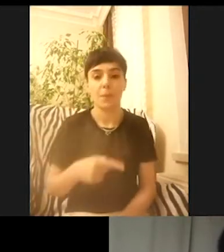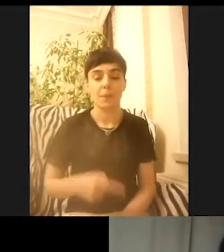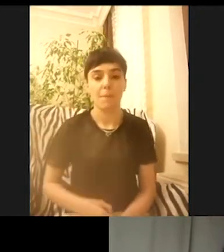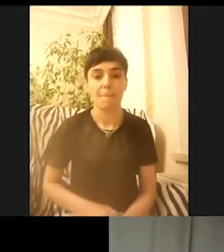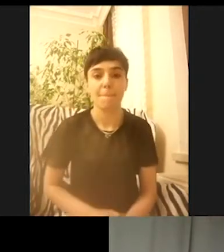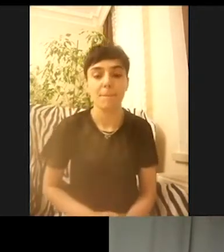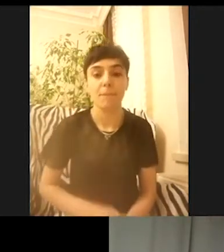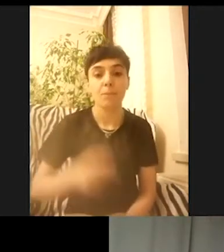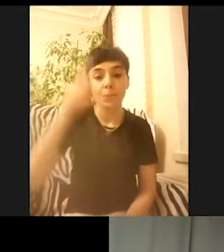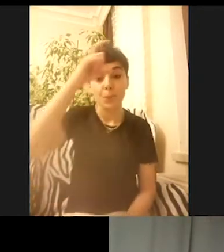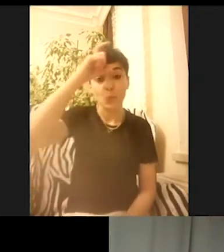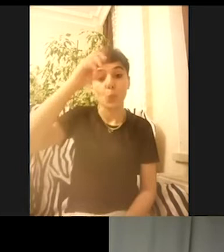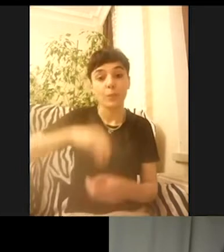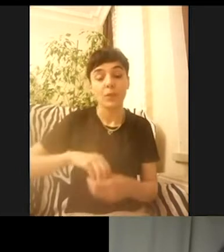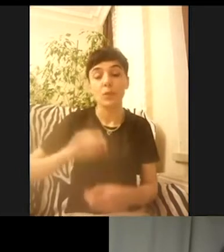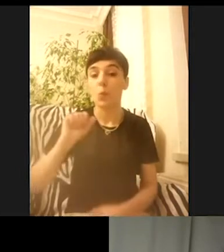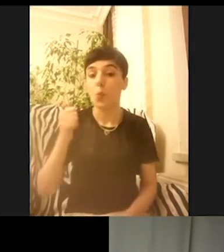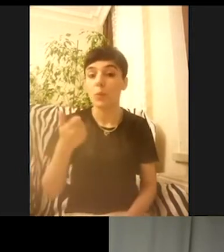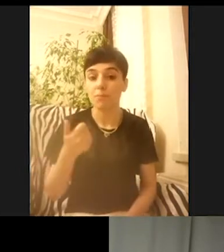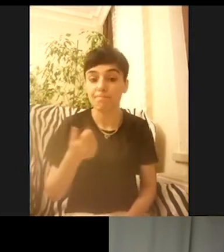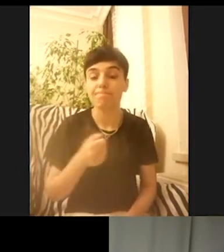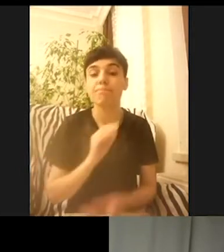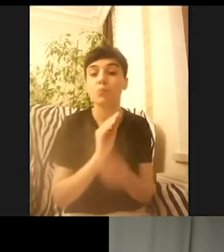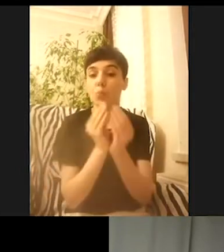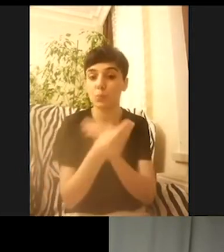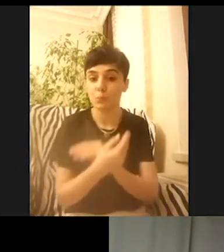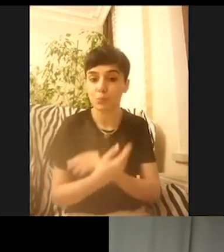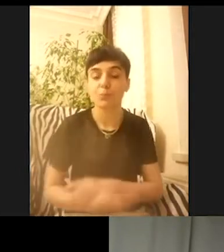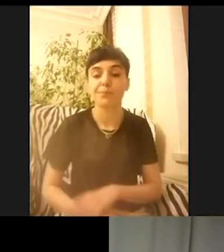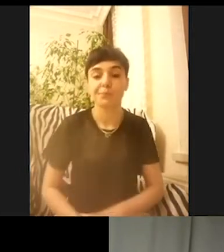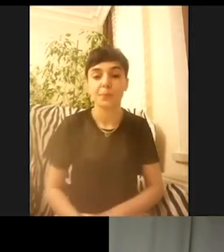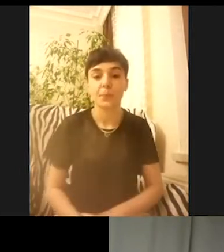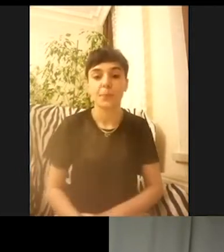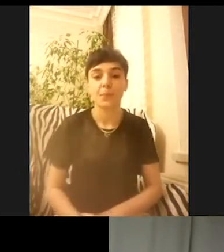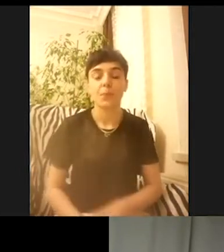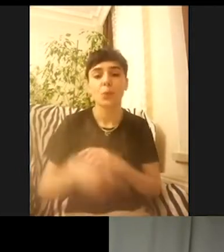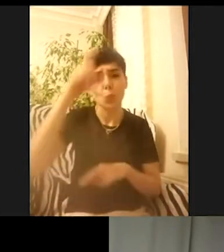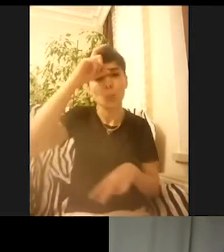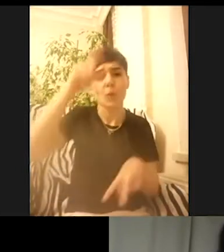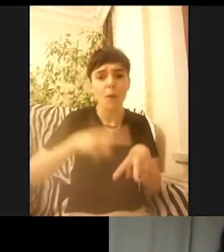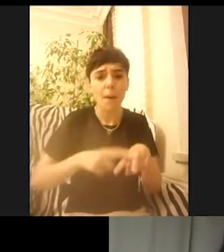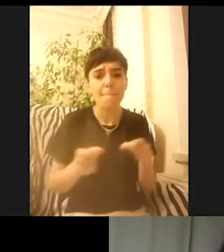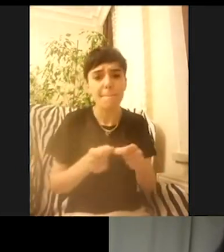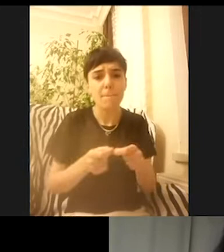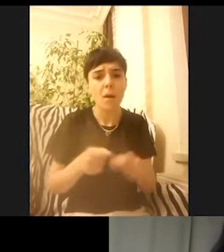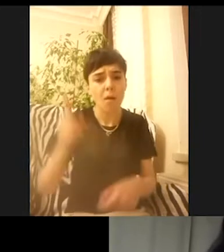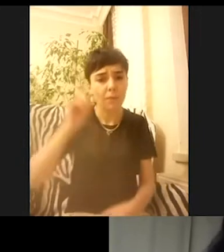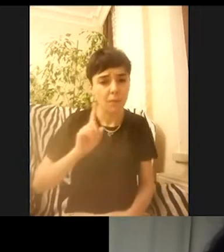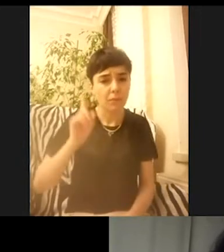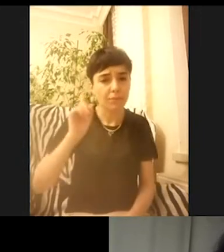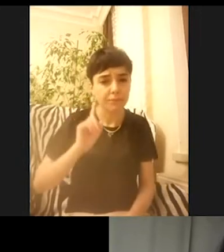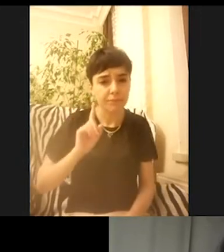Turkish candidacy process. However, the conflict within the government, as you know, the paradigm shift in AKP